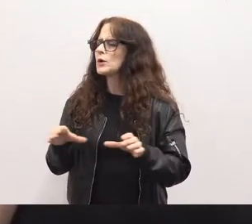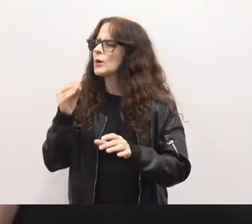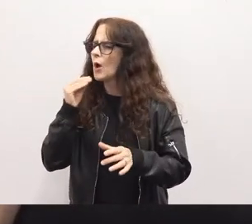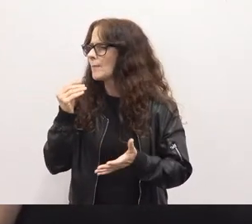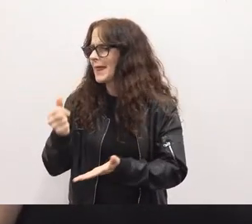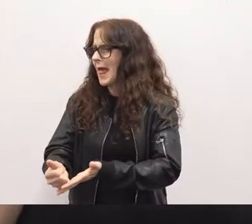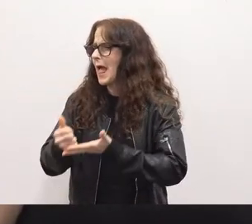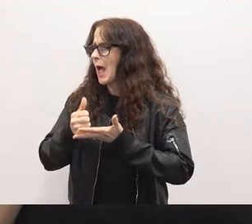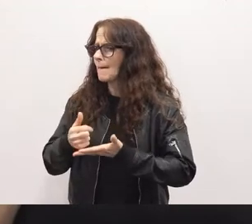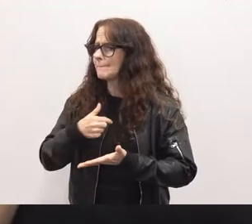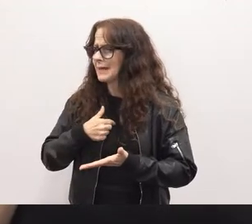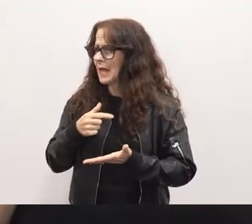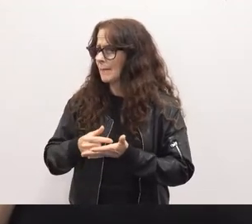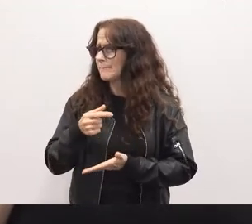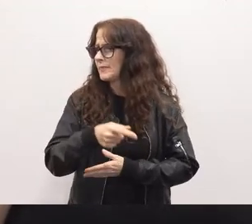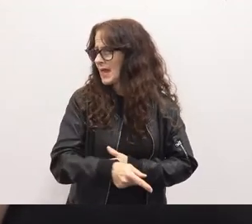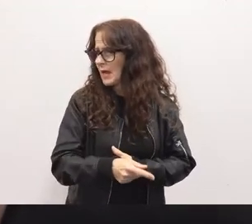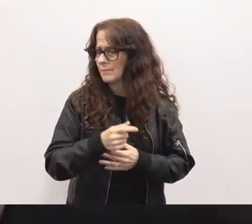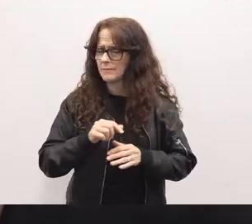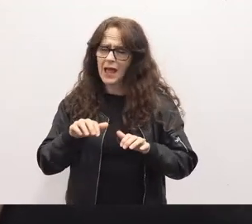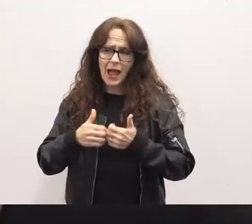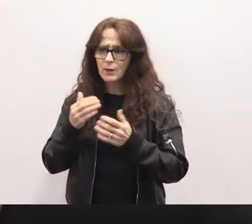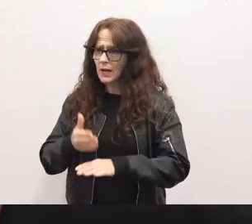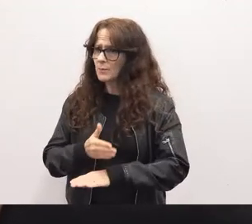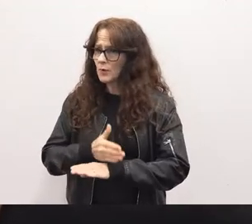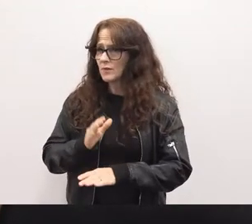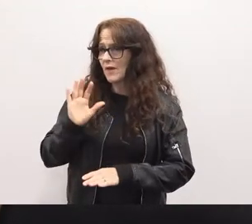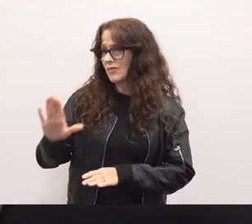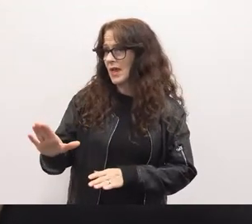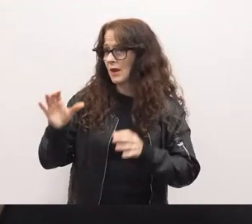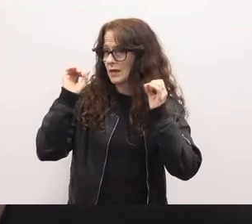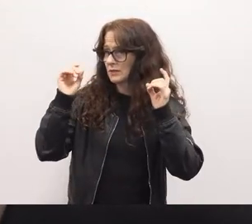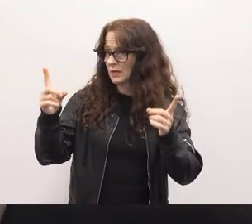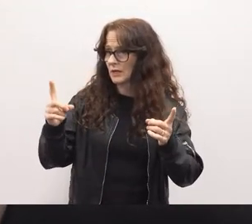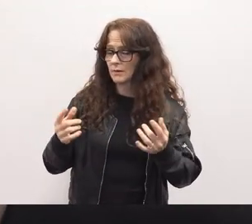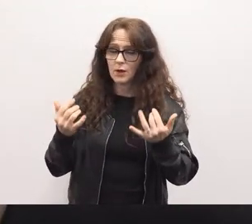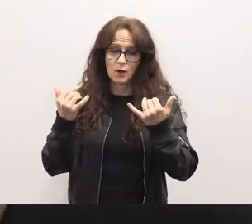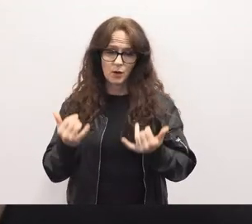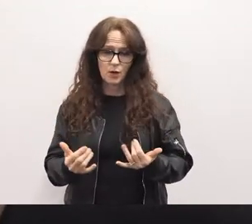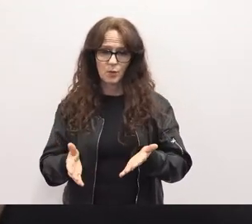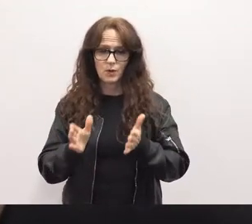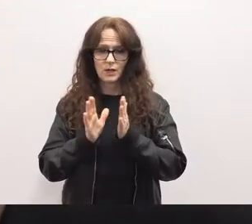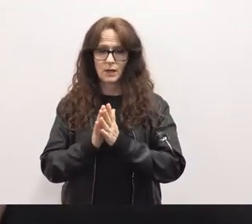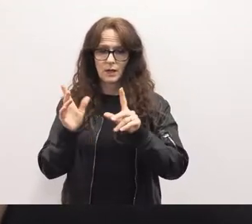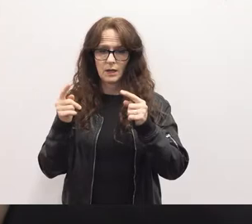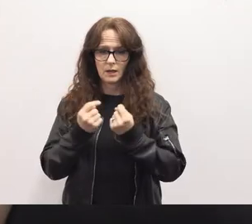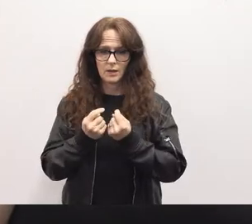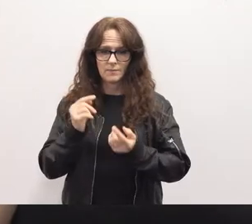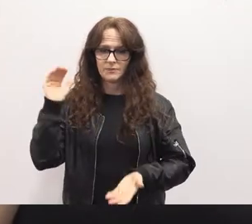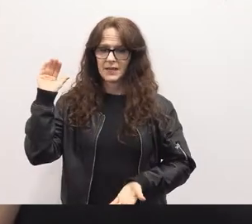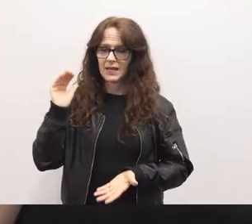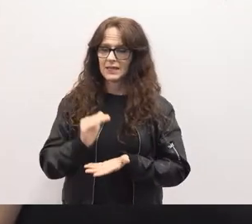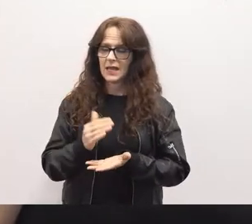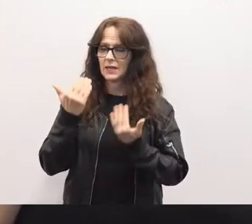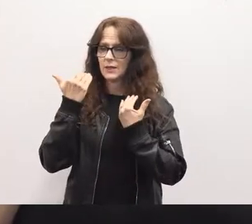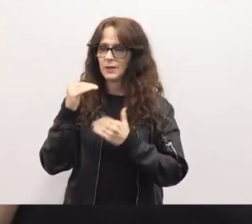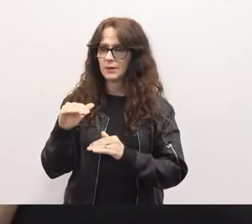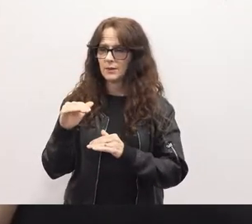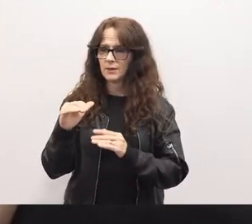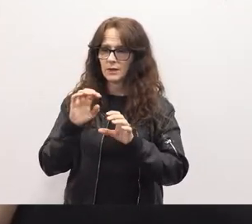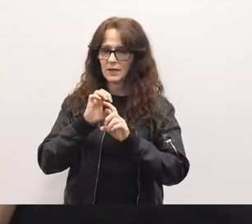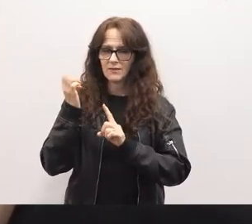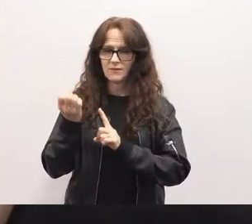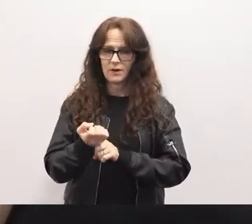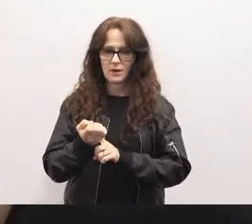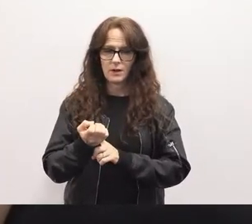school? How can I help to improve your child's education? Currently, I'm requesting the team for the less restricted environment in the CCT program so my